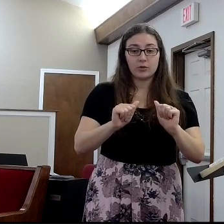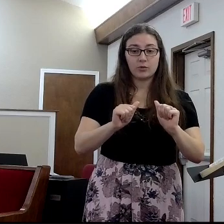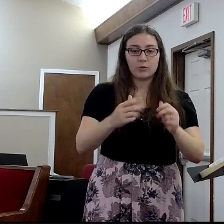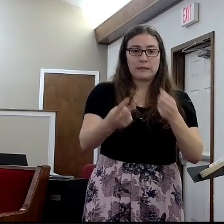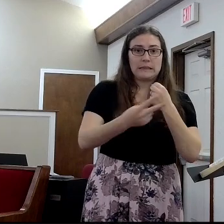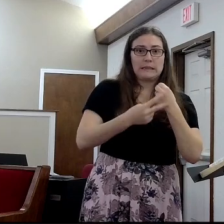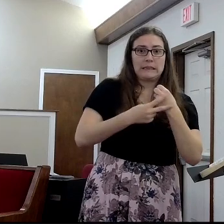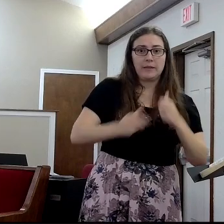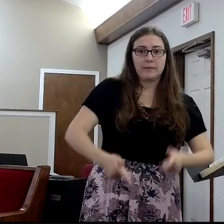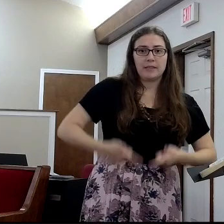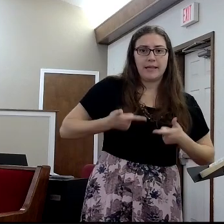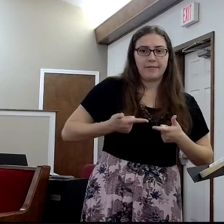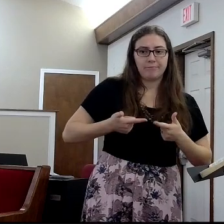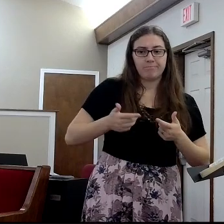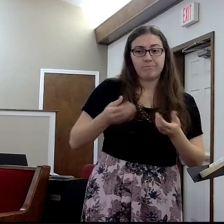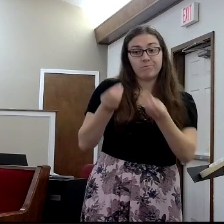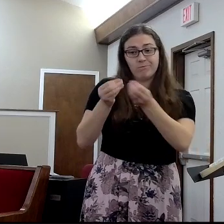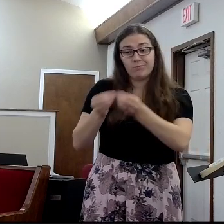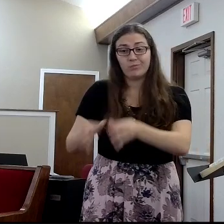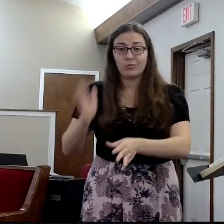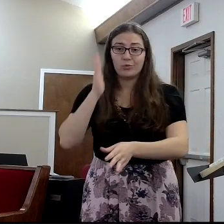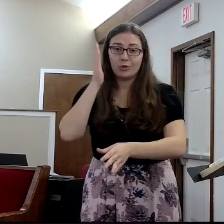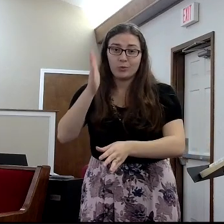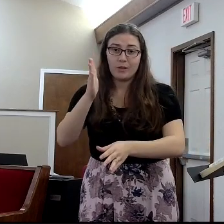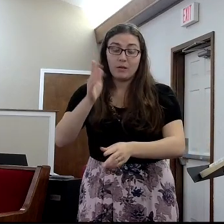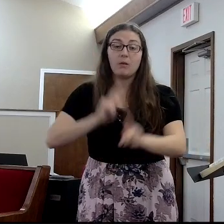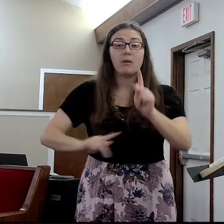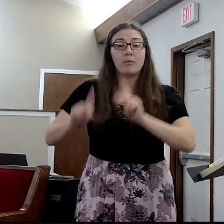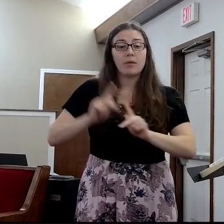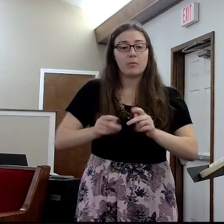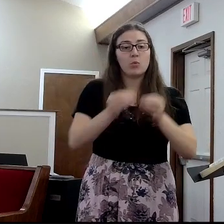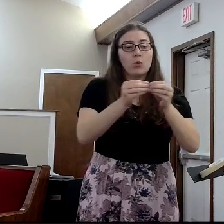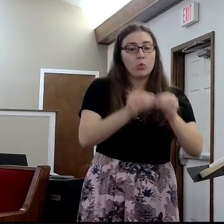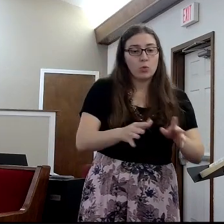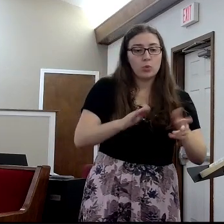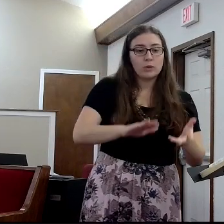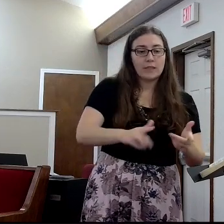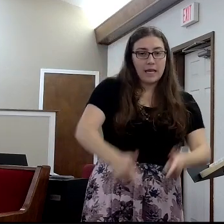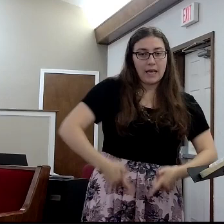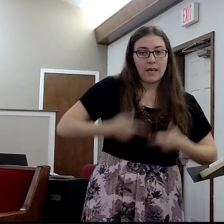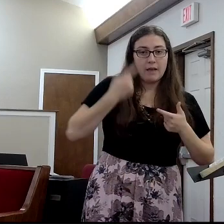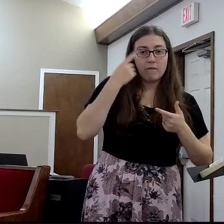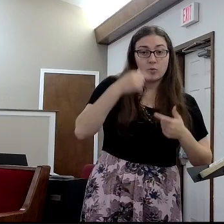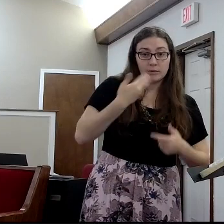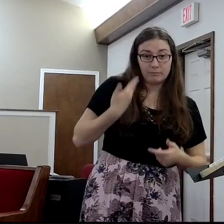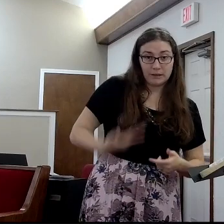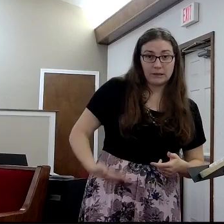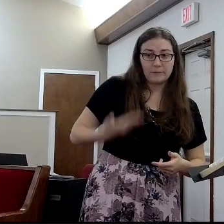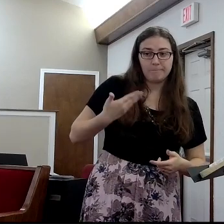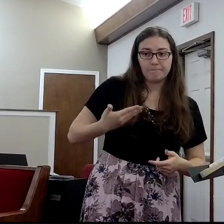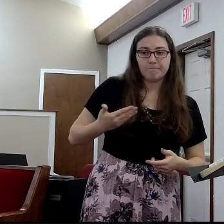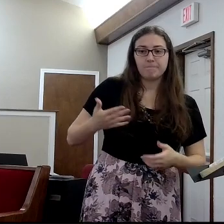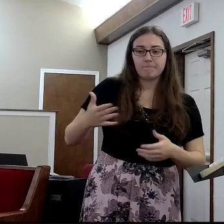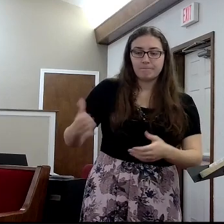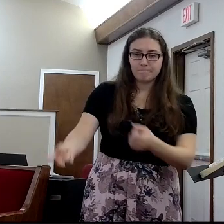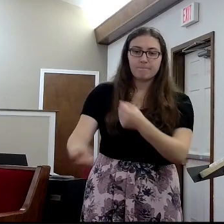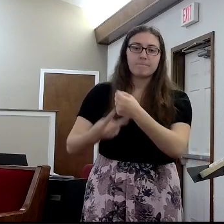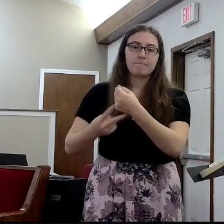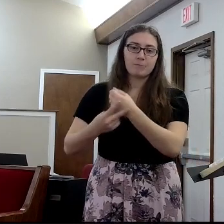but whosoever shall lose his life for my sake and the gospel's, the same shall save